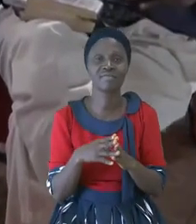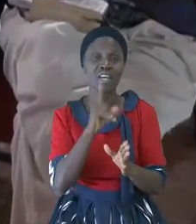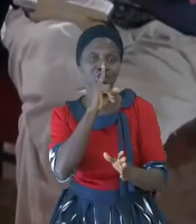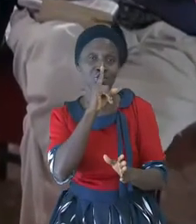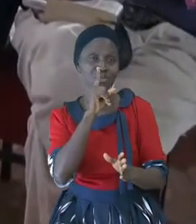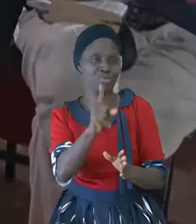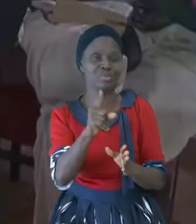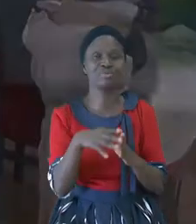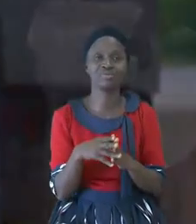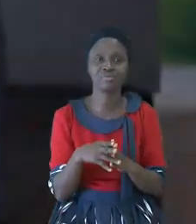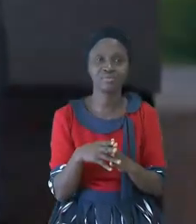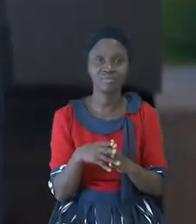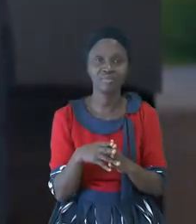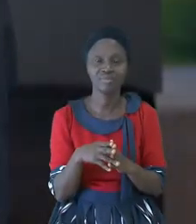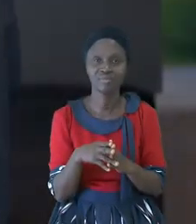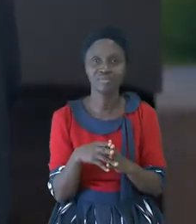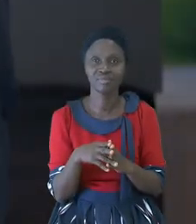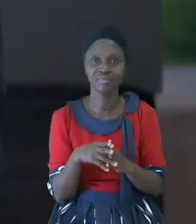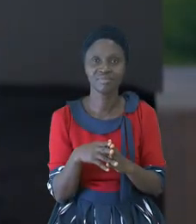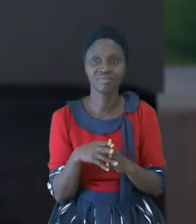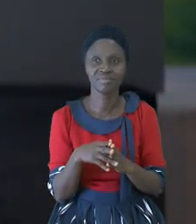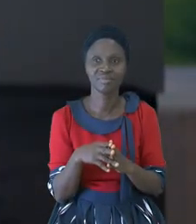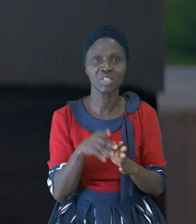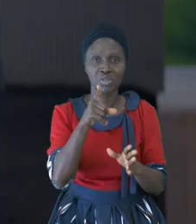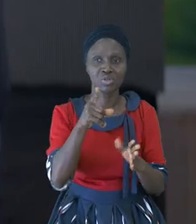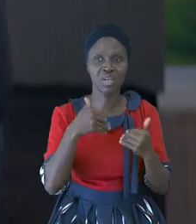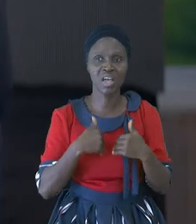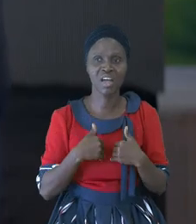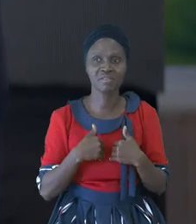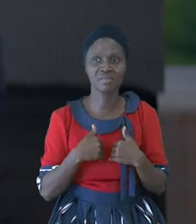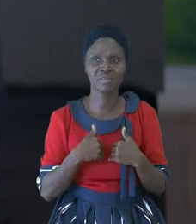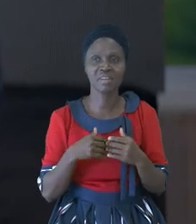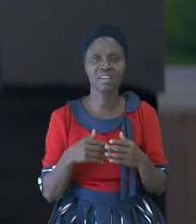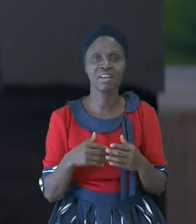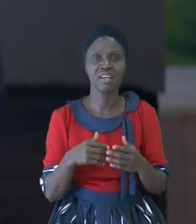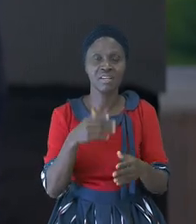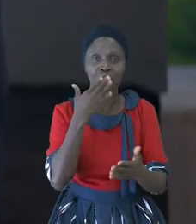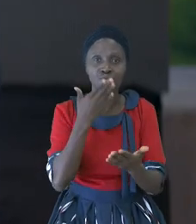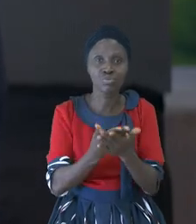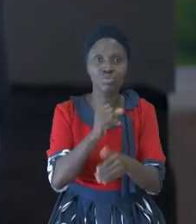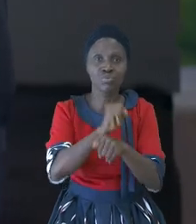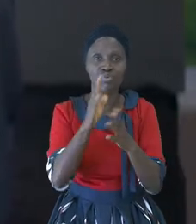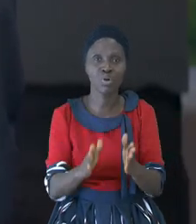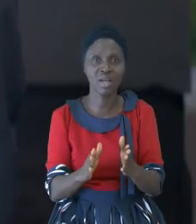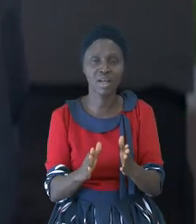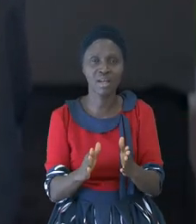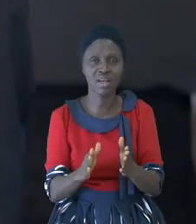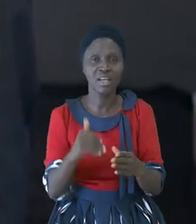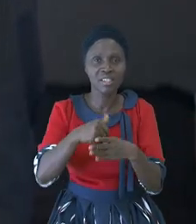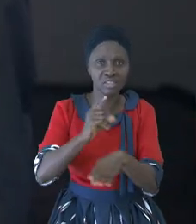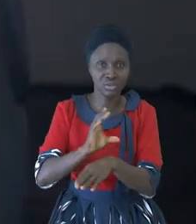How even a human being, you have a diligent worker, a skilled